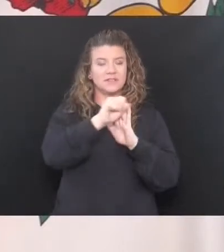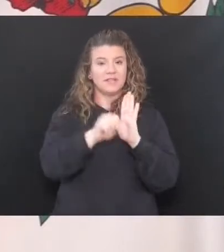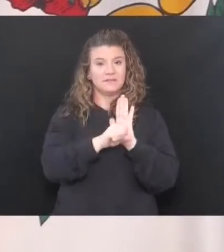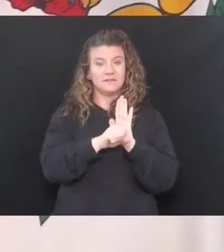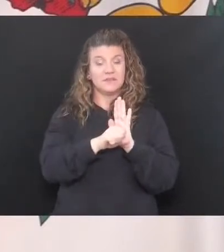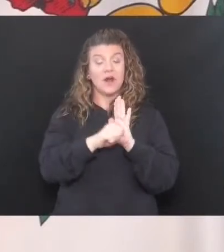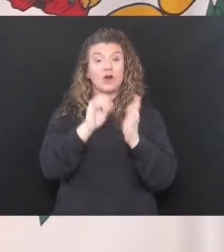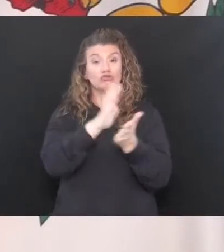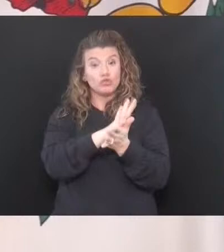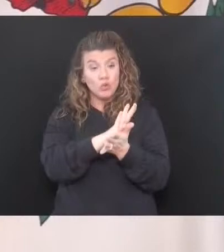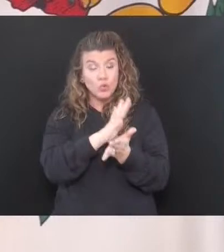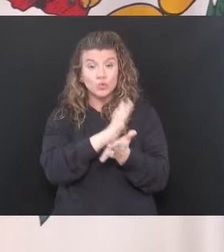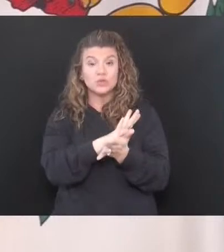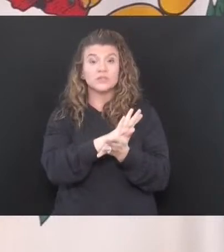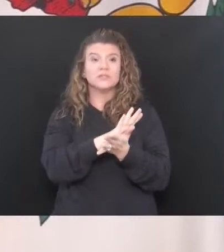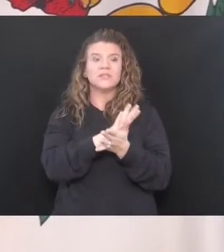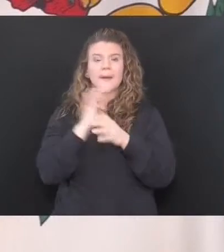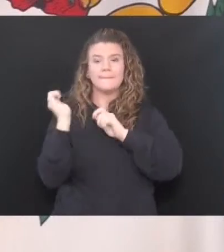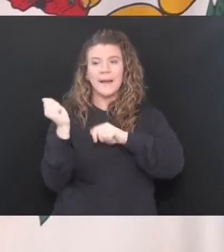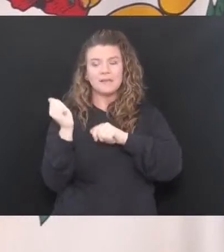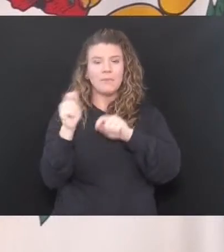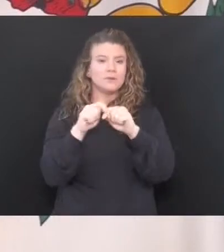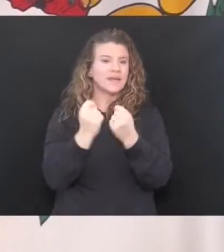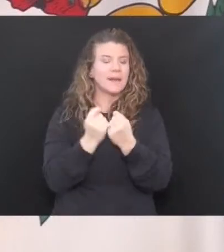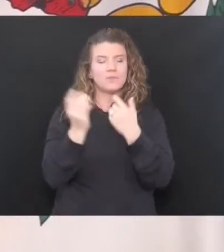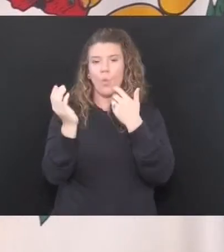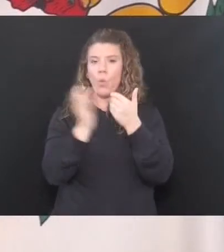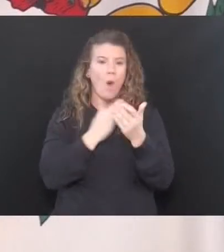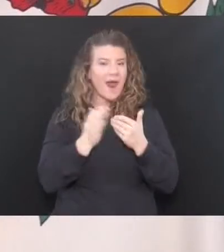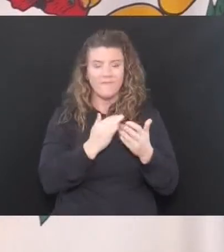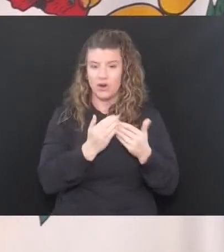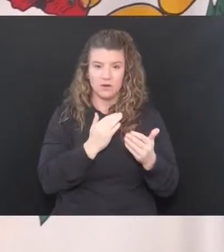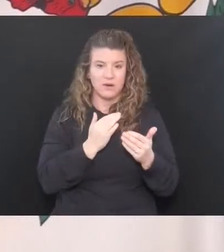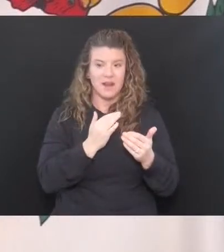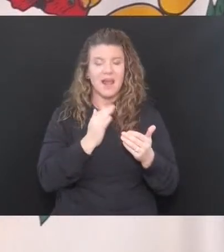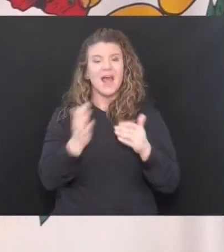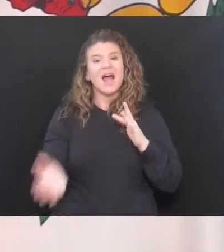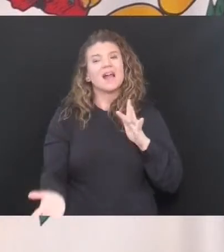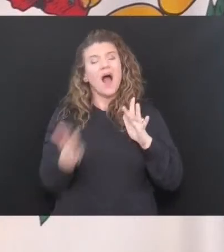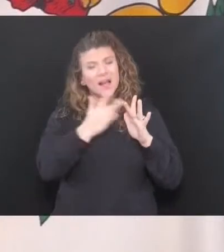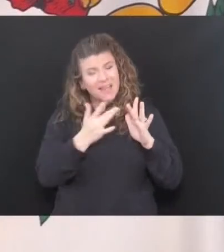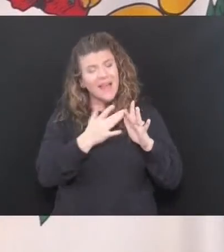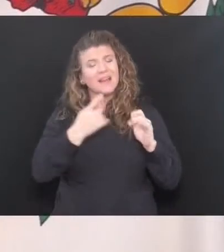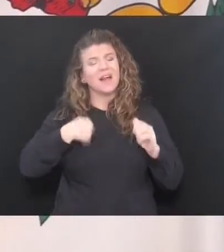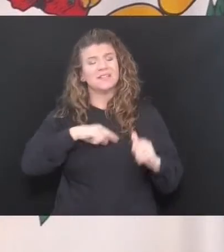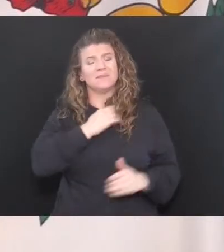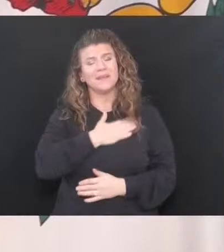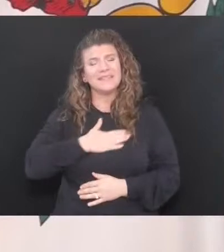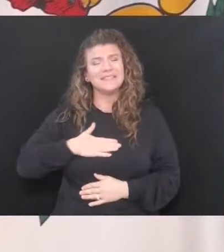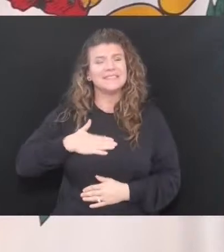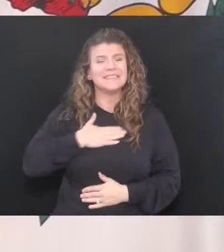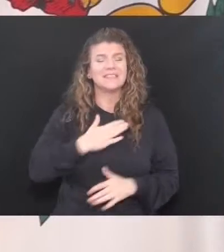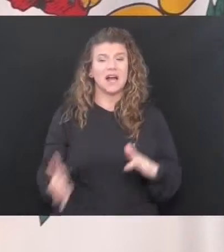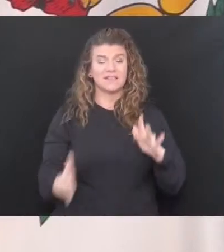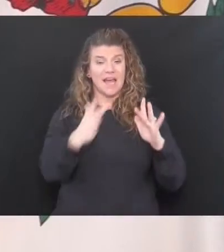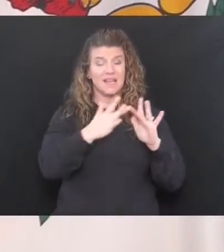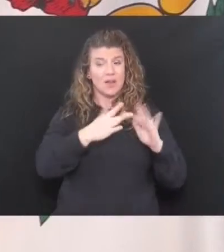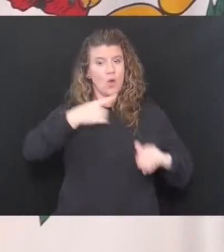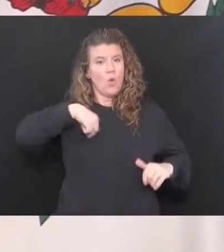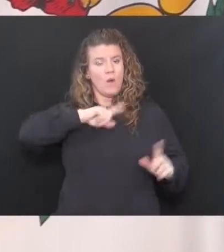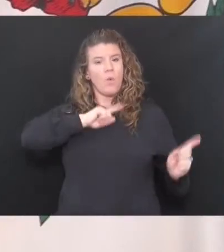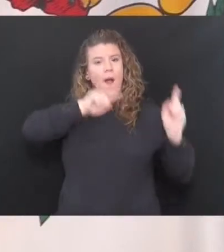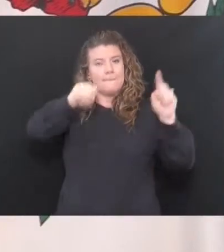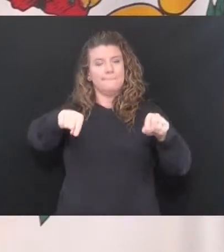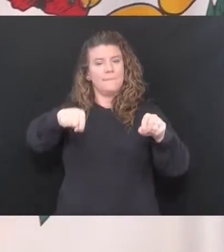our schools and ball teams and whatever it may be. Contact us, please contact us, and we'll come.